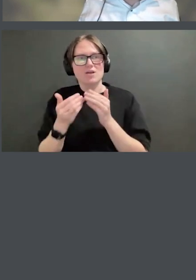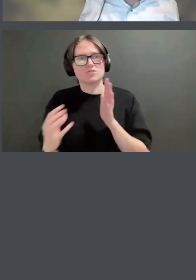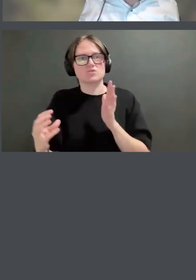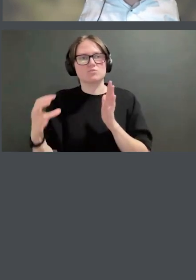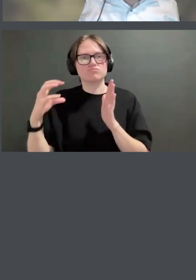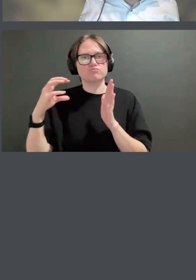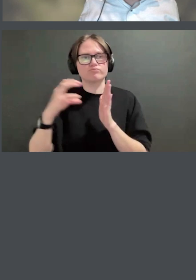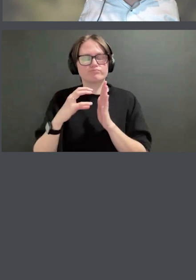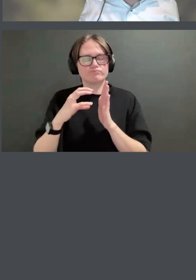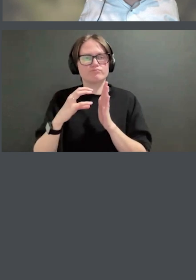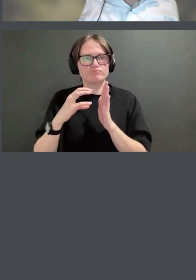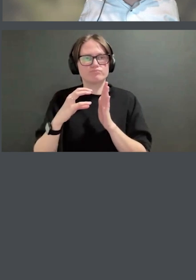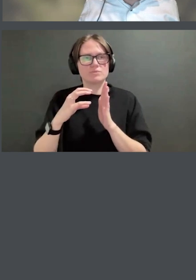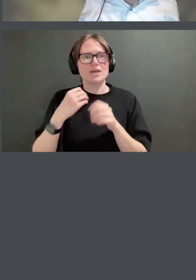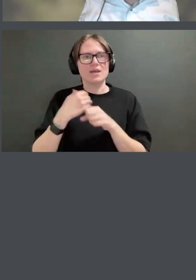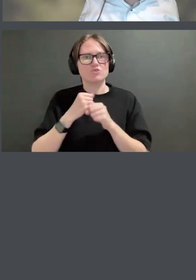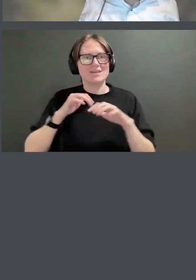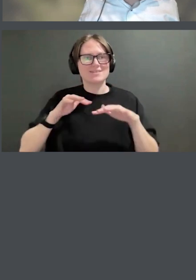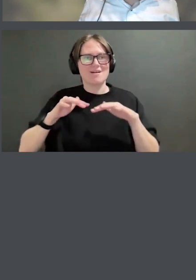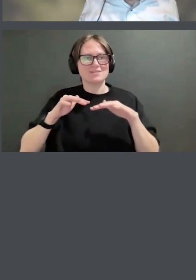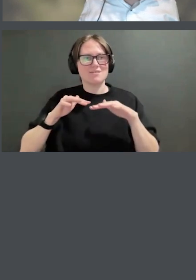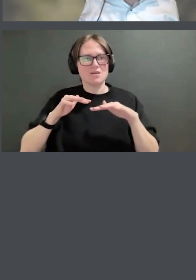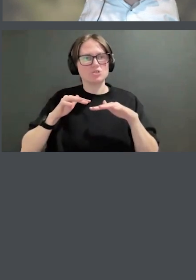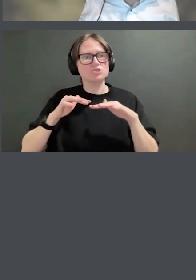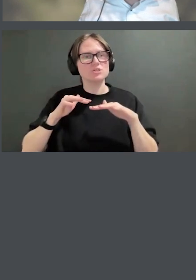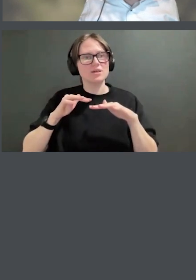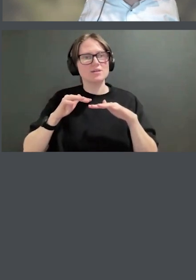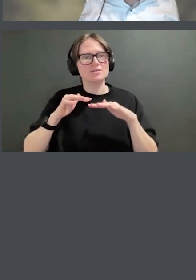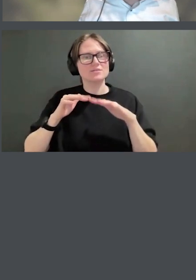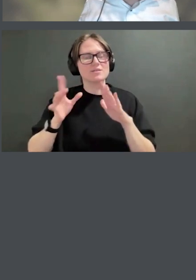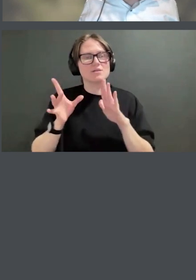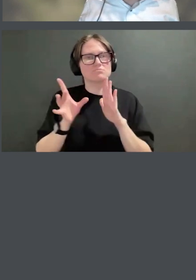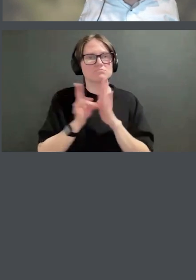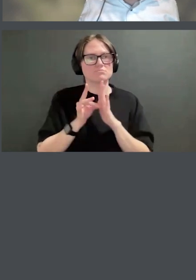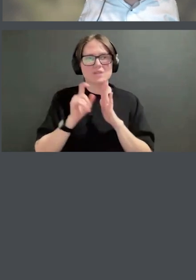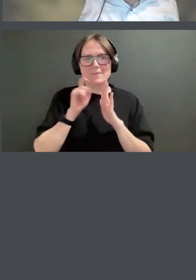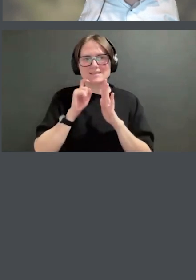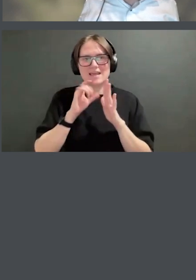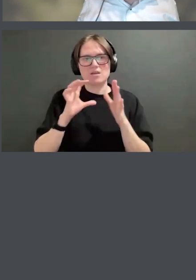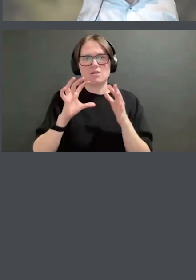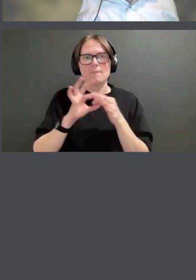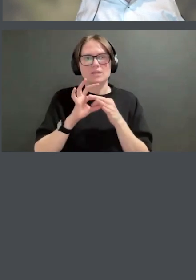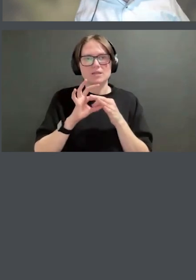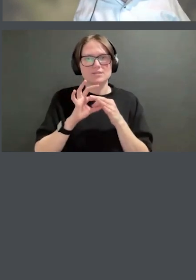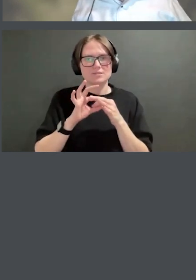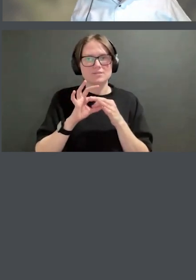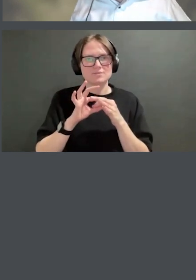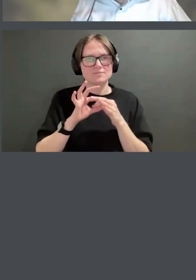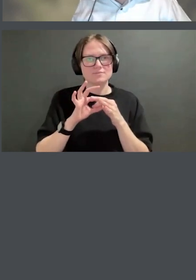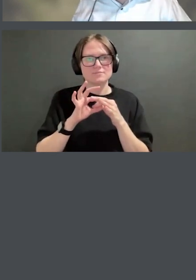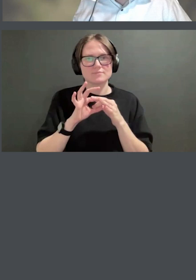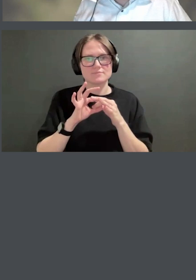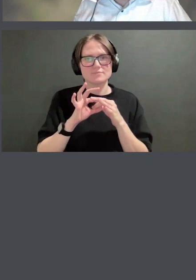and creates oscillations that are carried through the magnetic coupling of these two